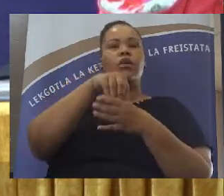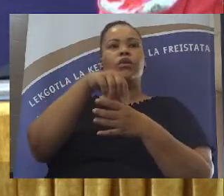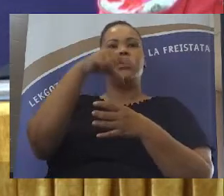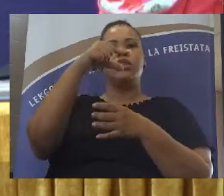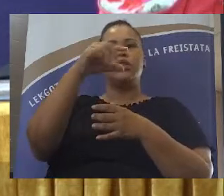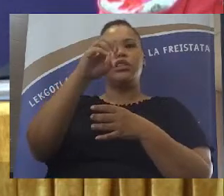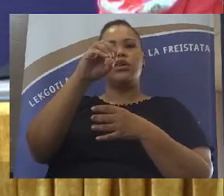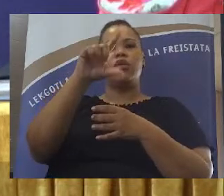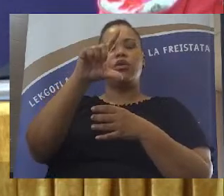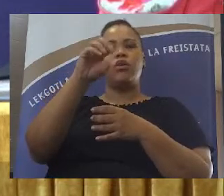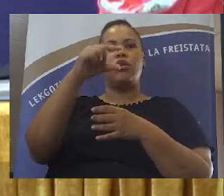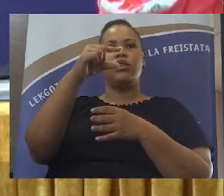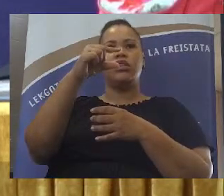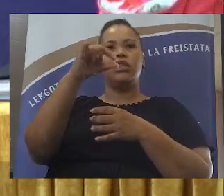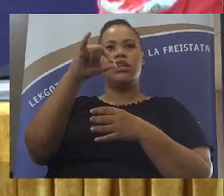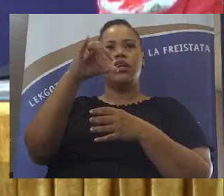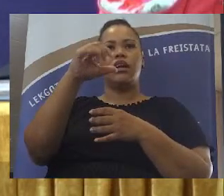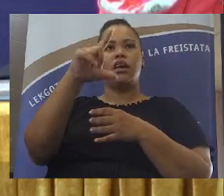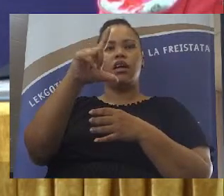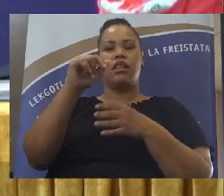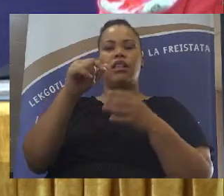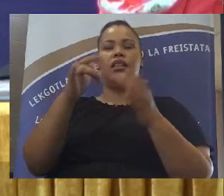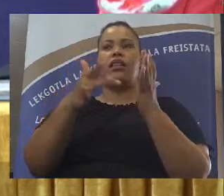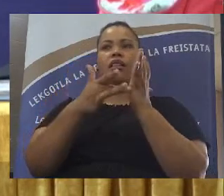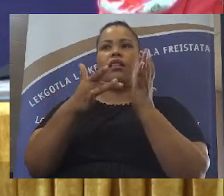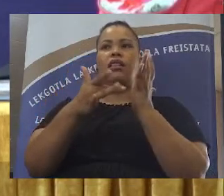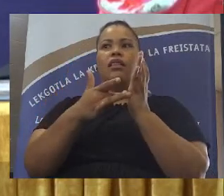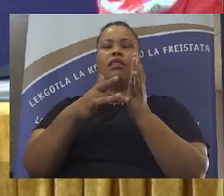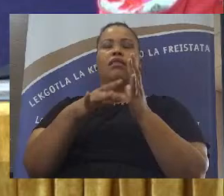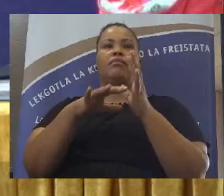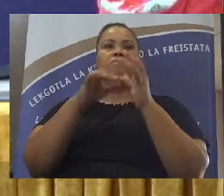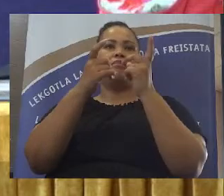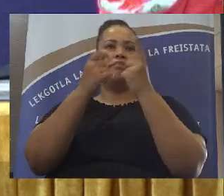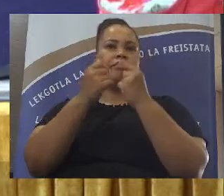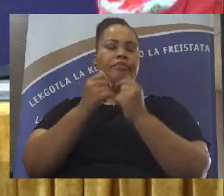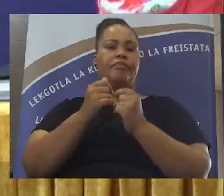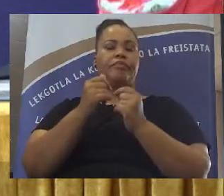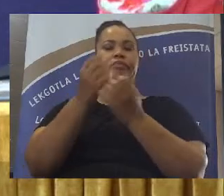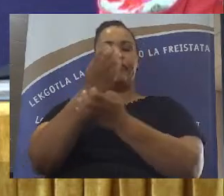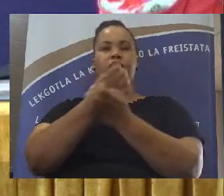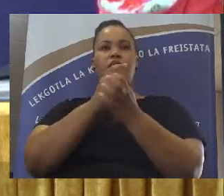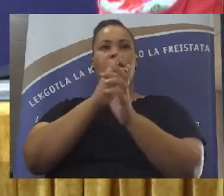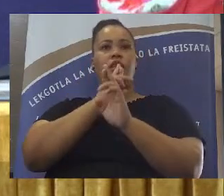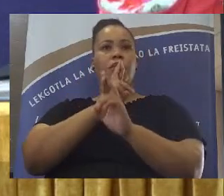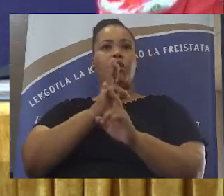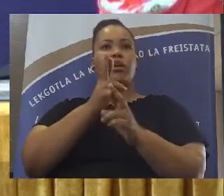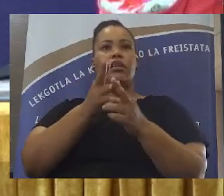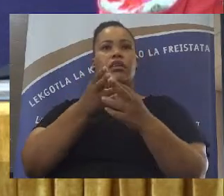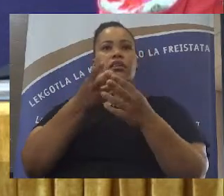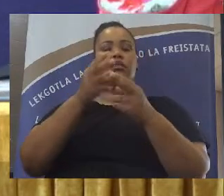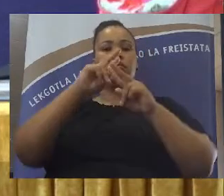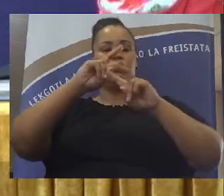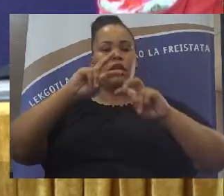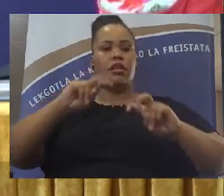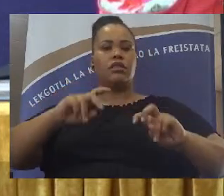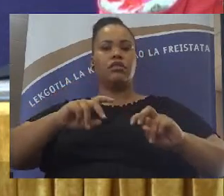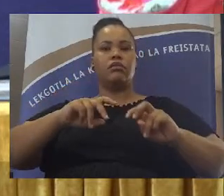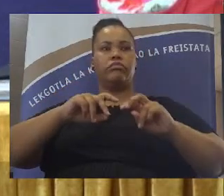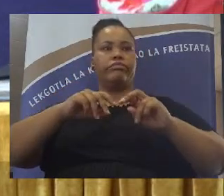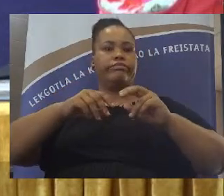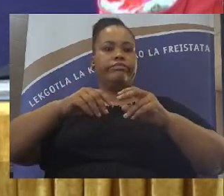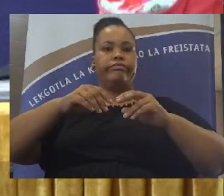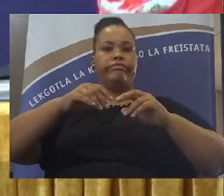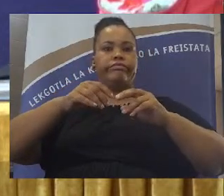geophysical, technical, financial and economic reports, studies, analysis,